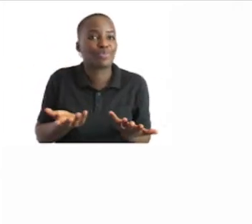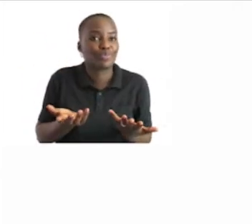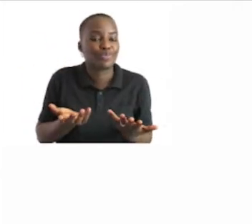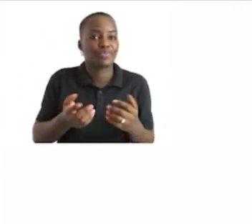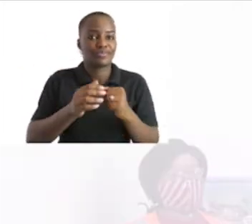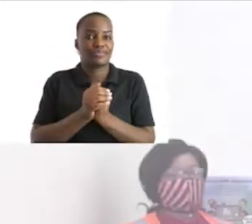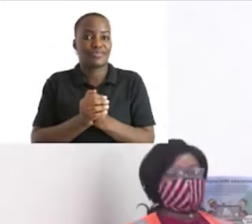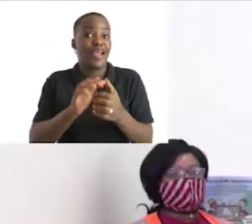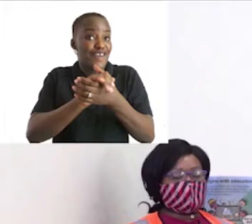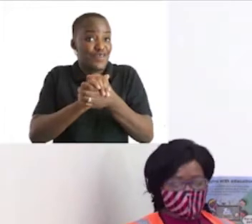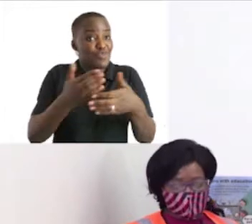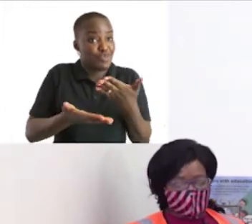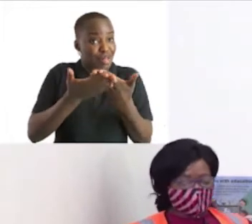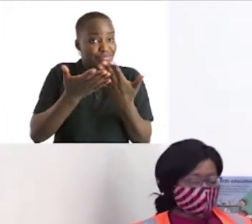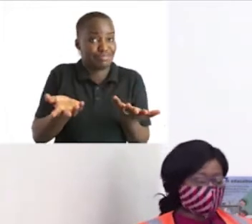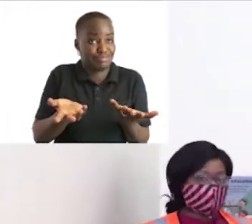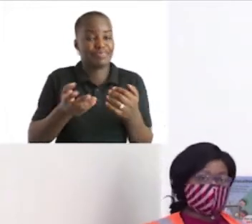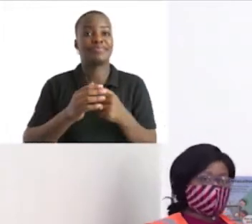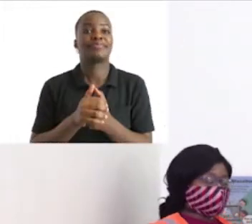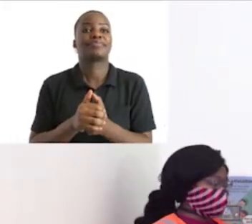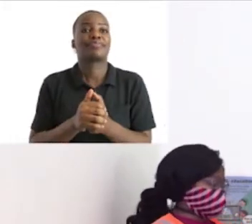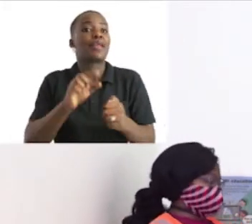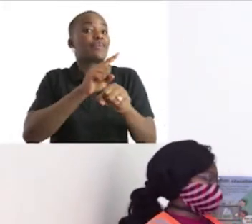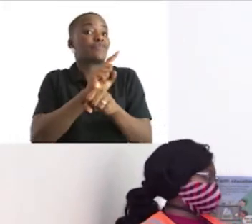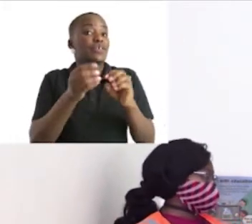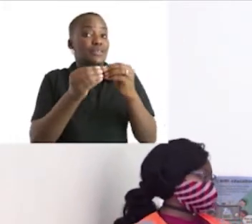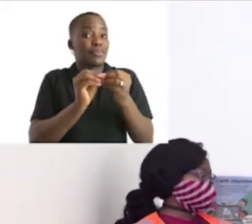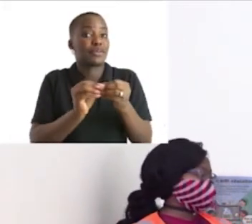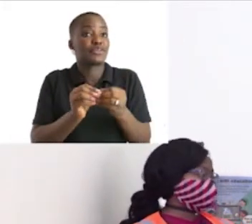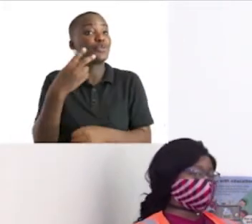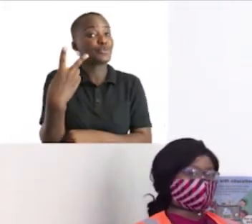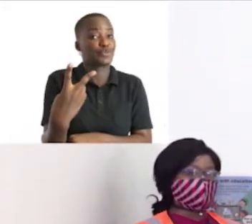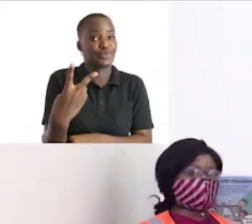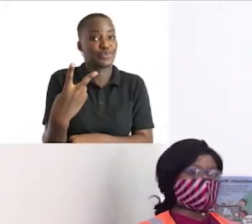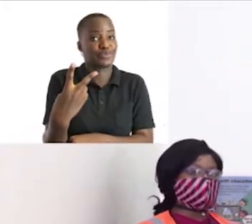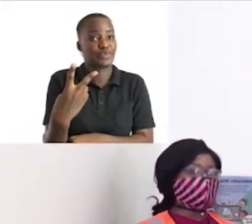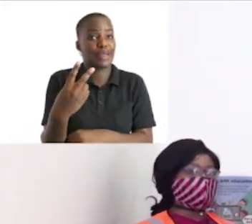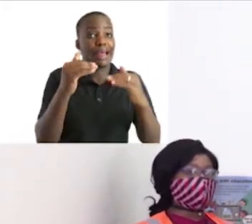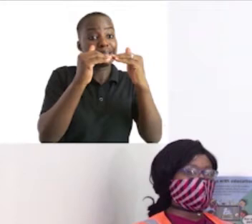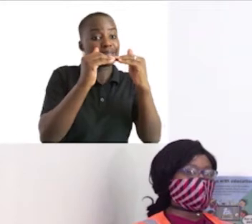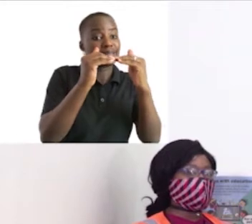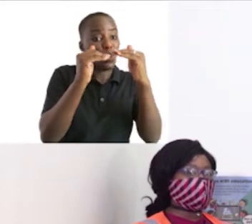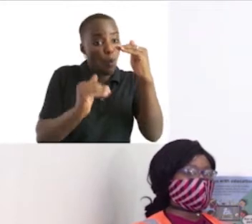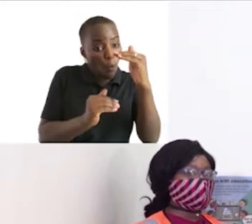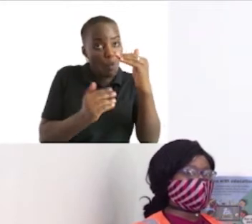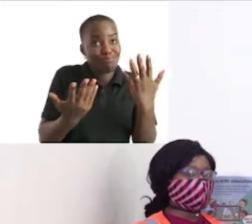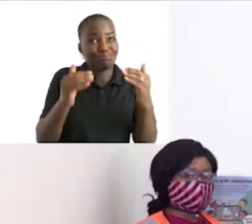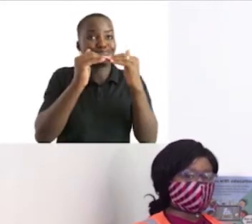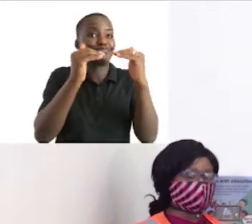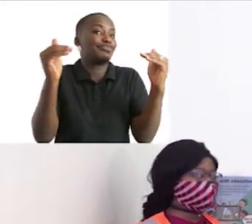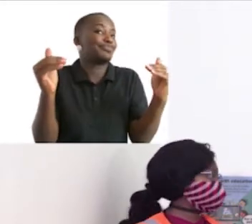do that for us. The first number she's going to try is 2. Is that an odd number or an even